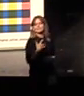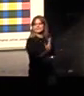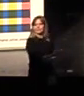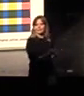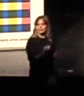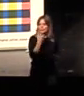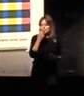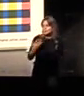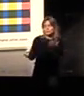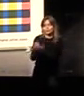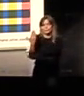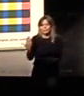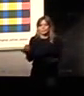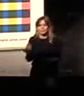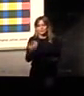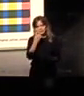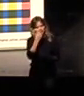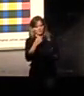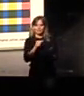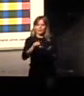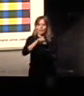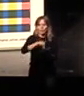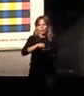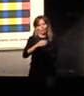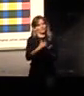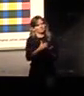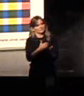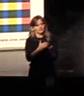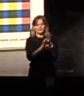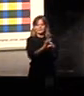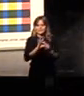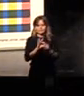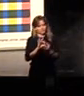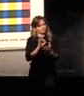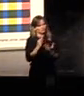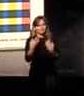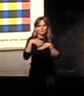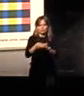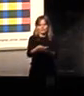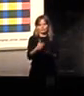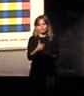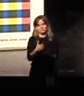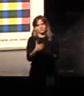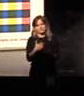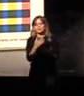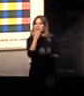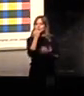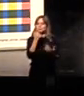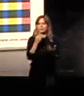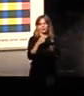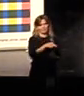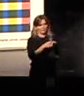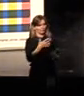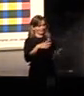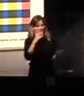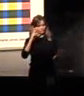of een essentieel voor leds earth and integration reference of een imaginair ie dat is al